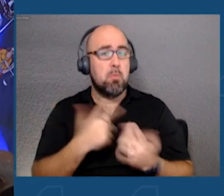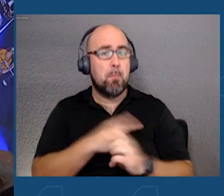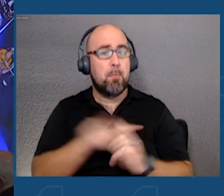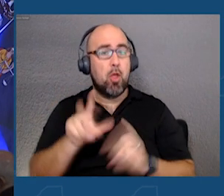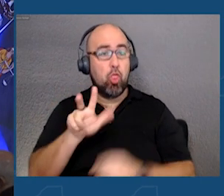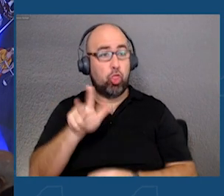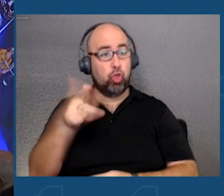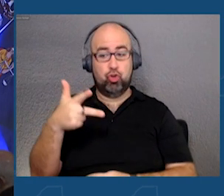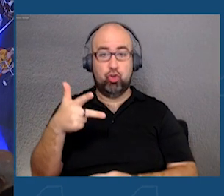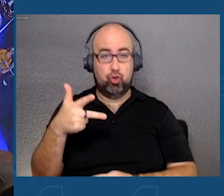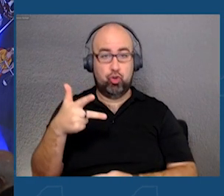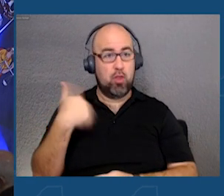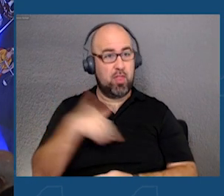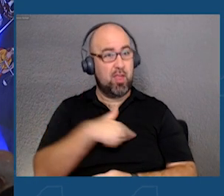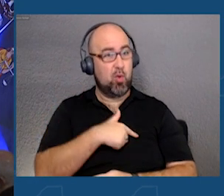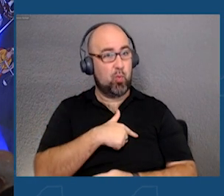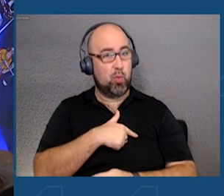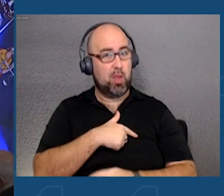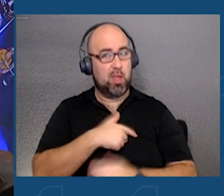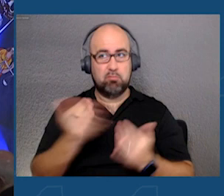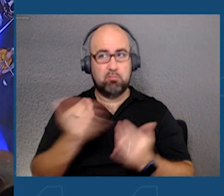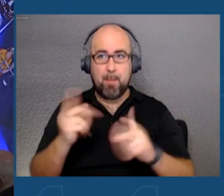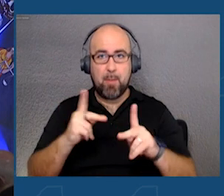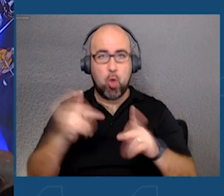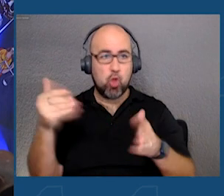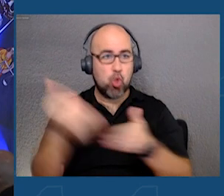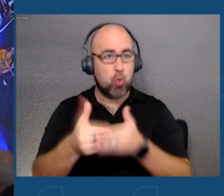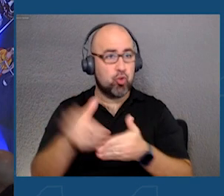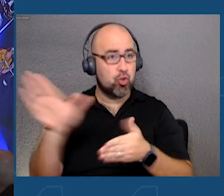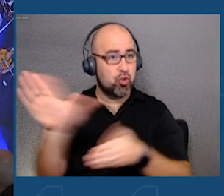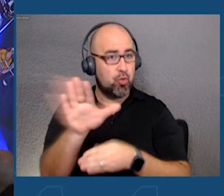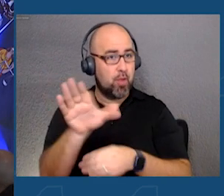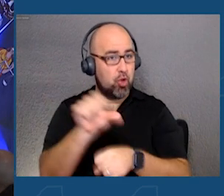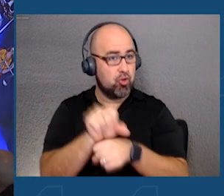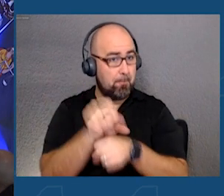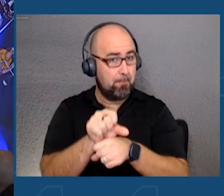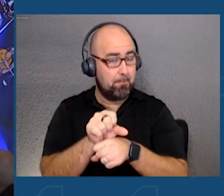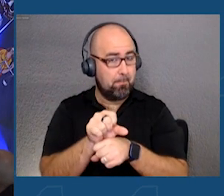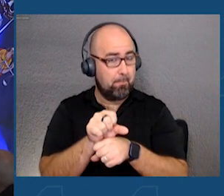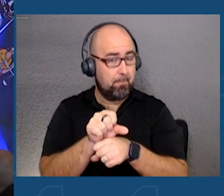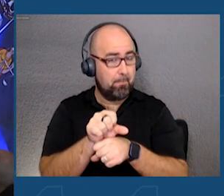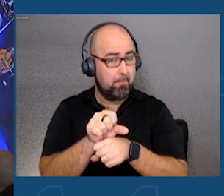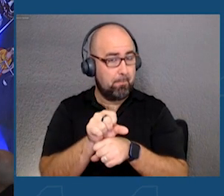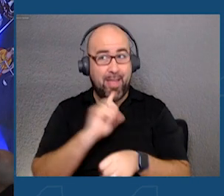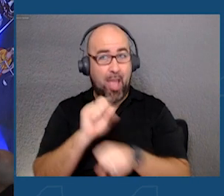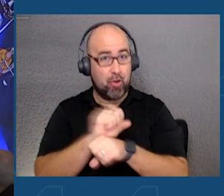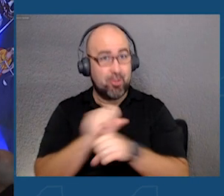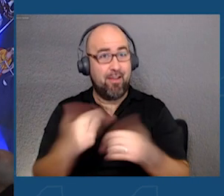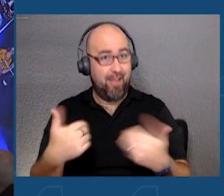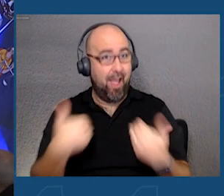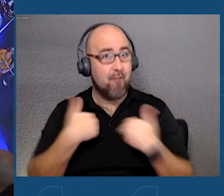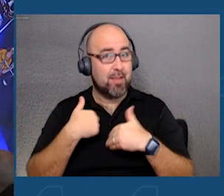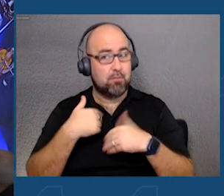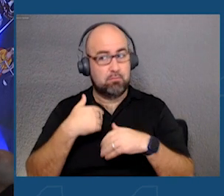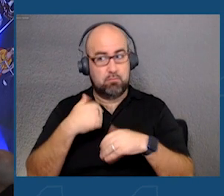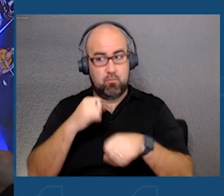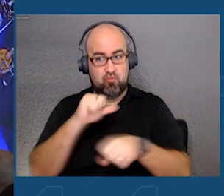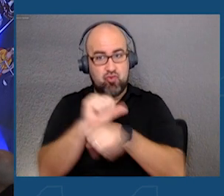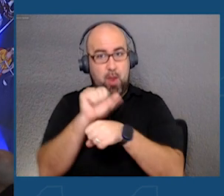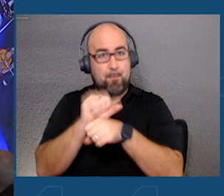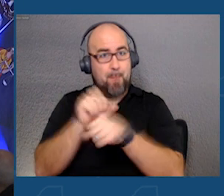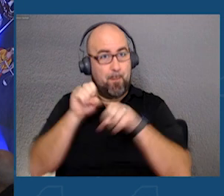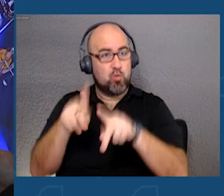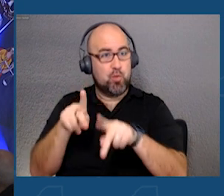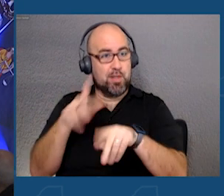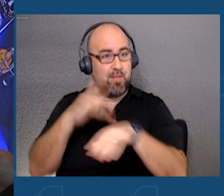people closer to their jobs is by actually having employment and making it easier to work